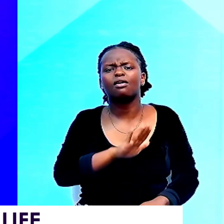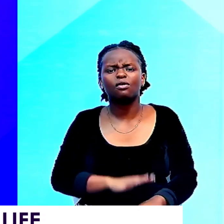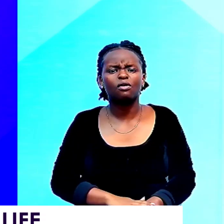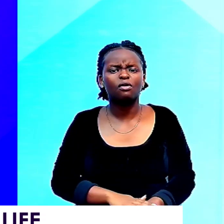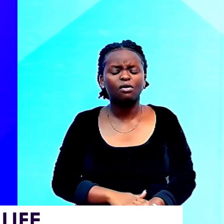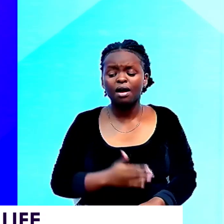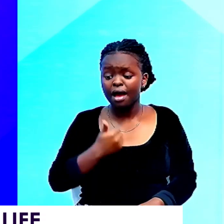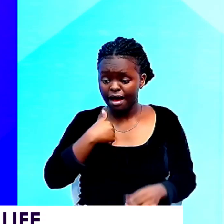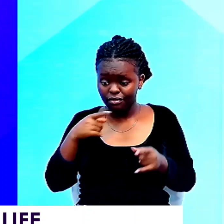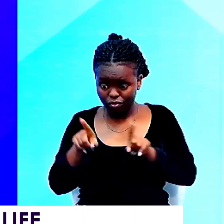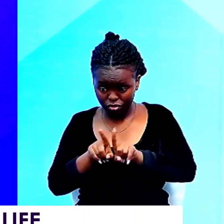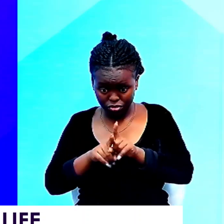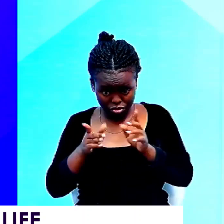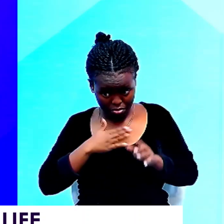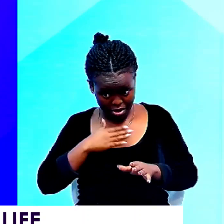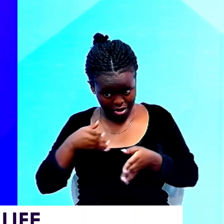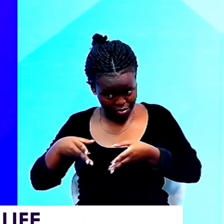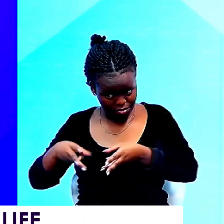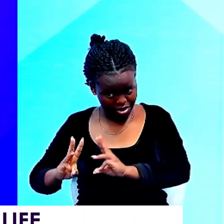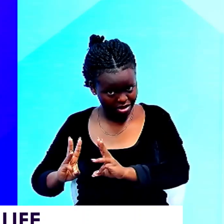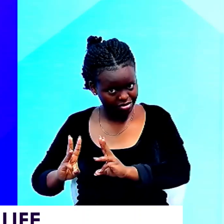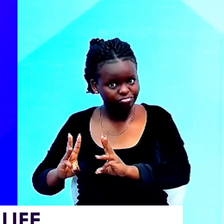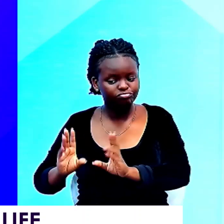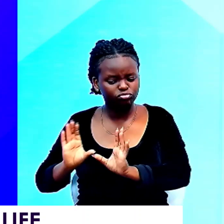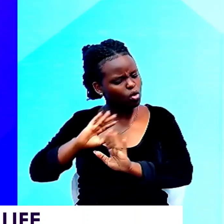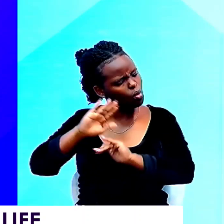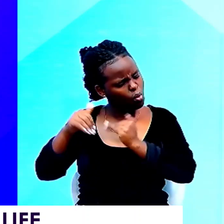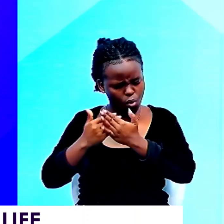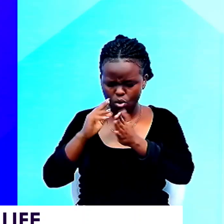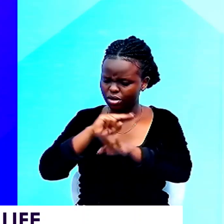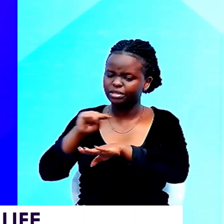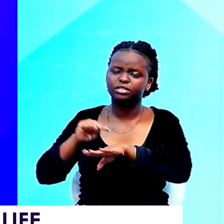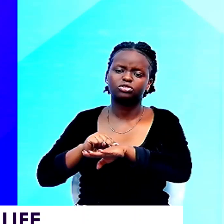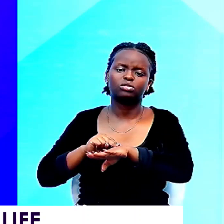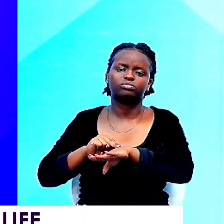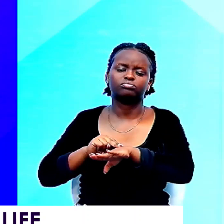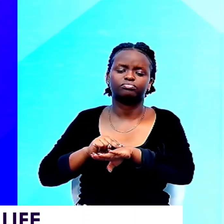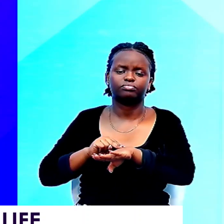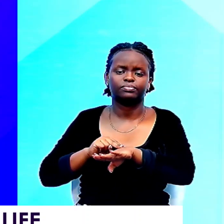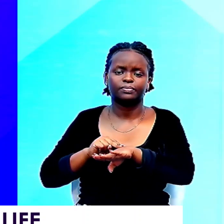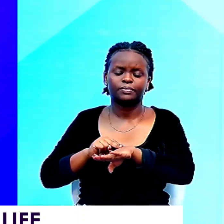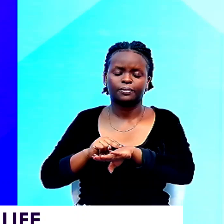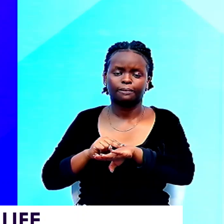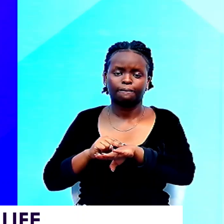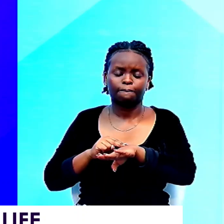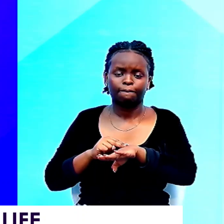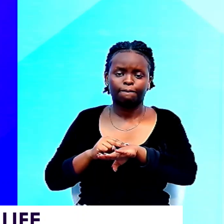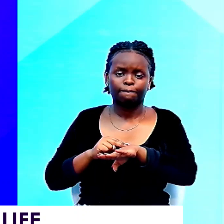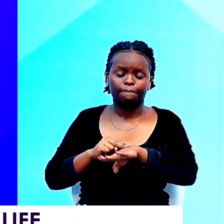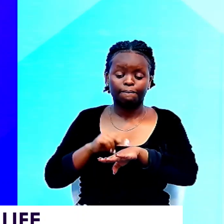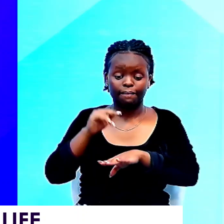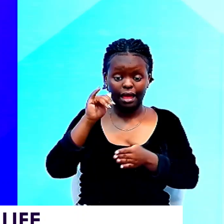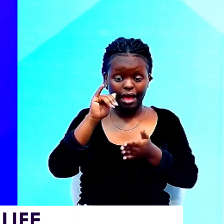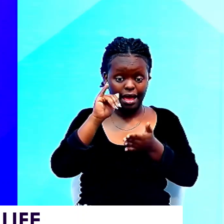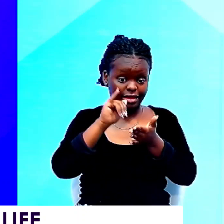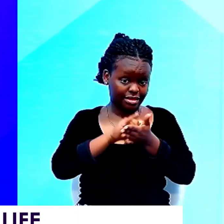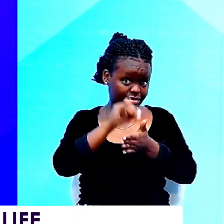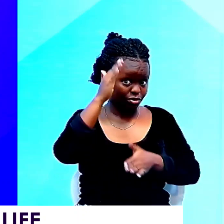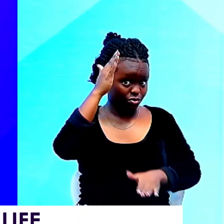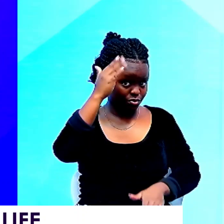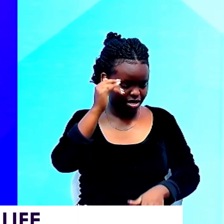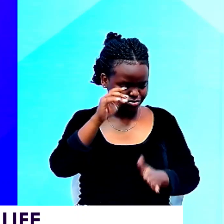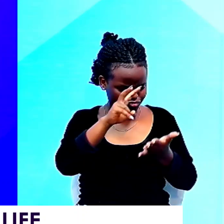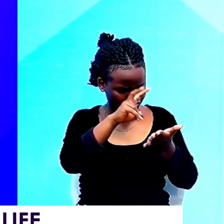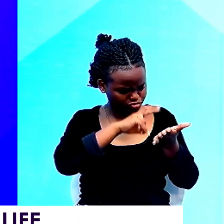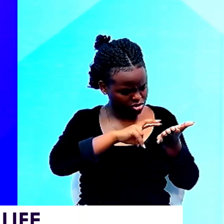mine, it is the way of the whole community, the whole nation. Right. You understand? Right. So that is why, even if you read the